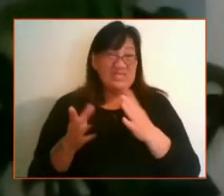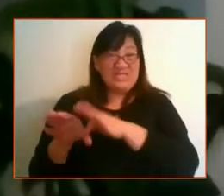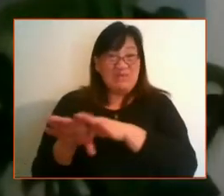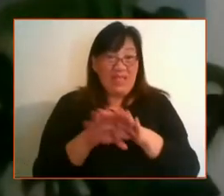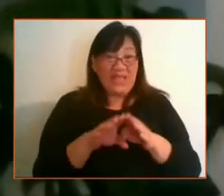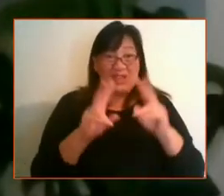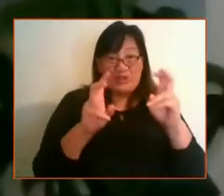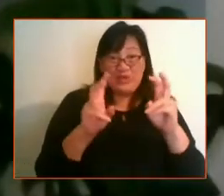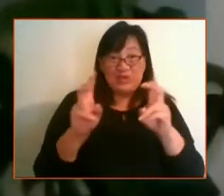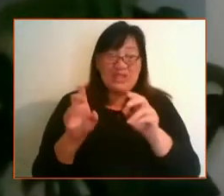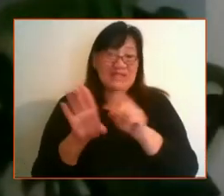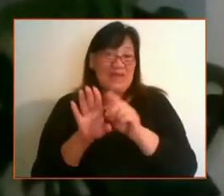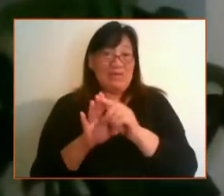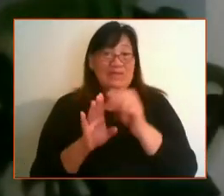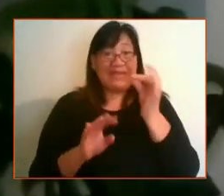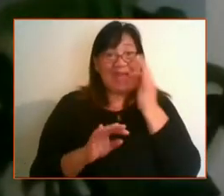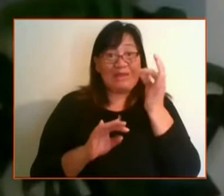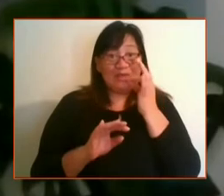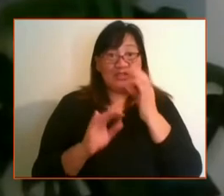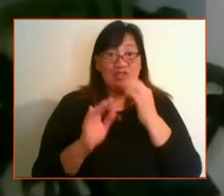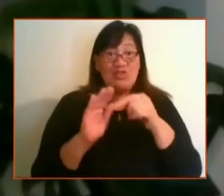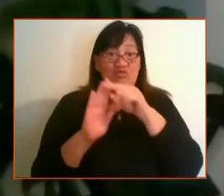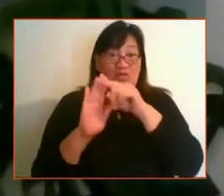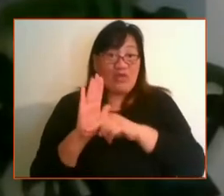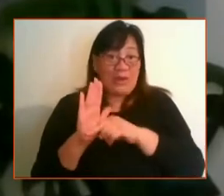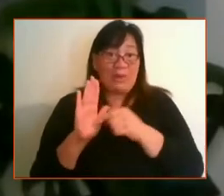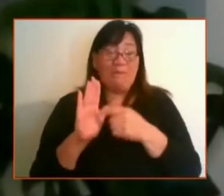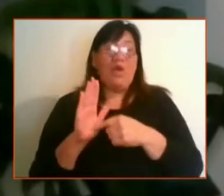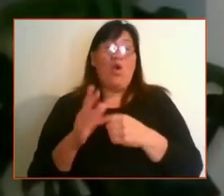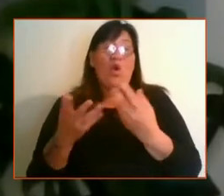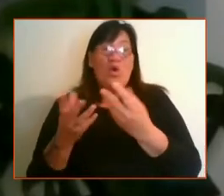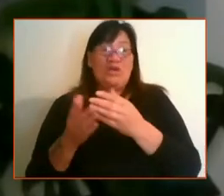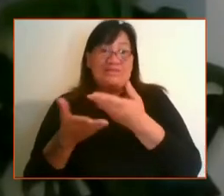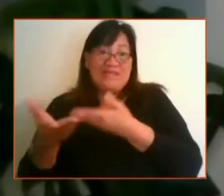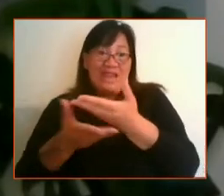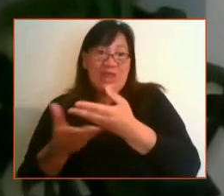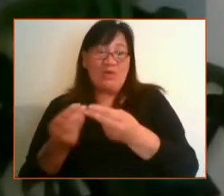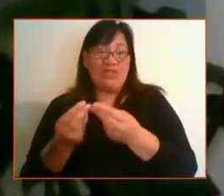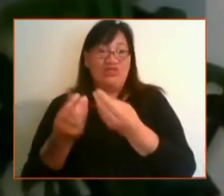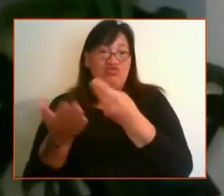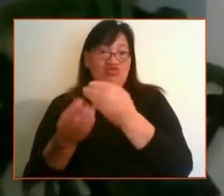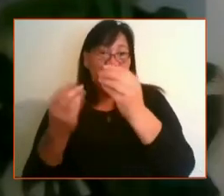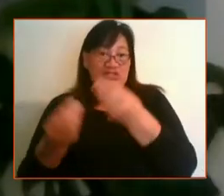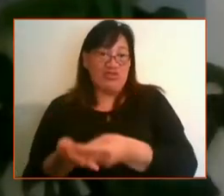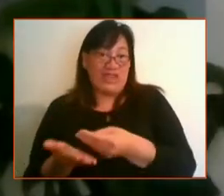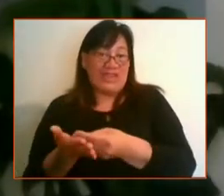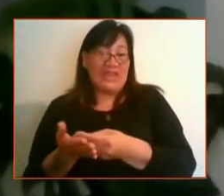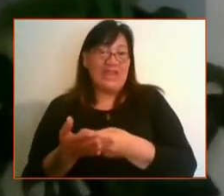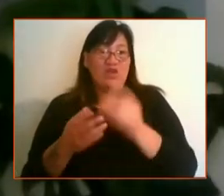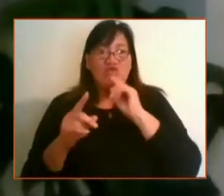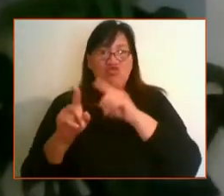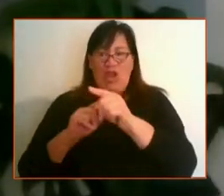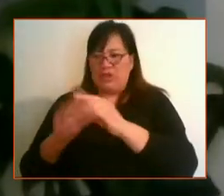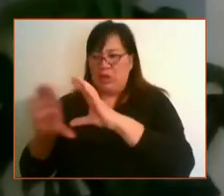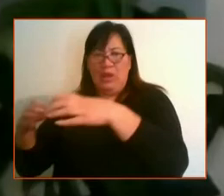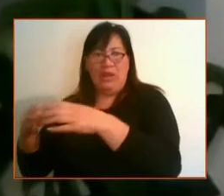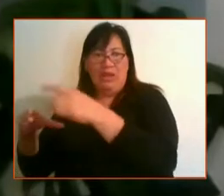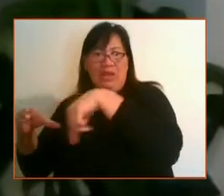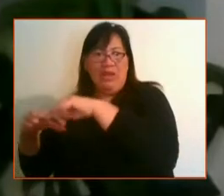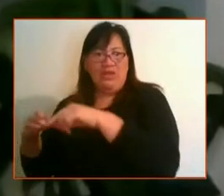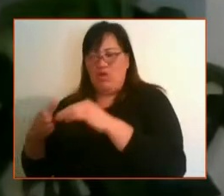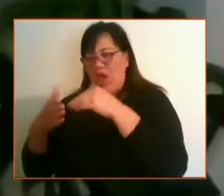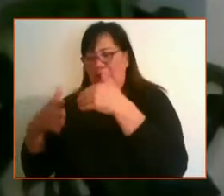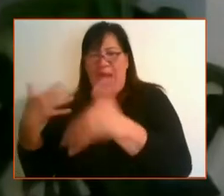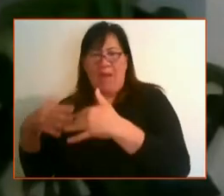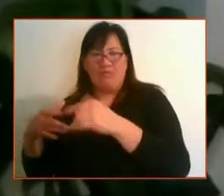of the cannabis referendum and dealing with Treasury and trying to ring fence funding that was immediately put into harm reduction from the